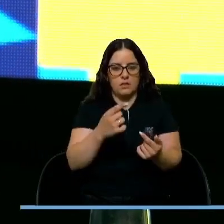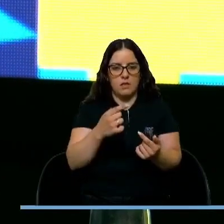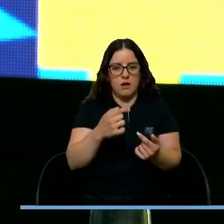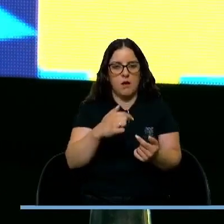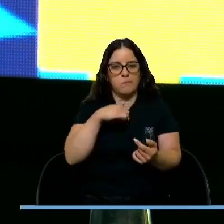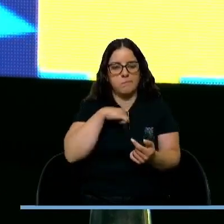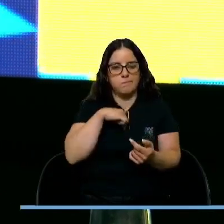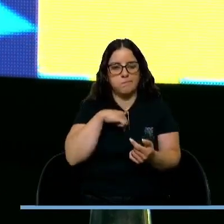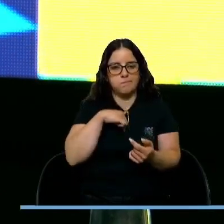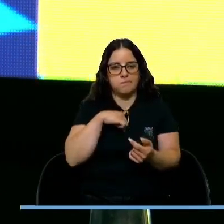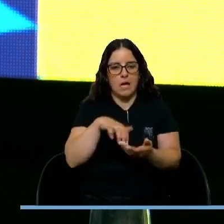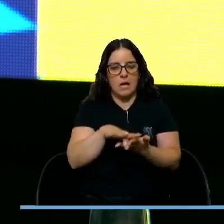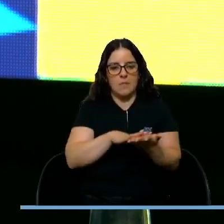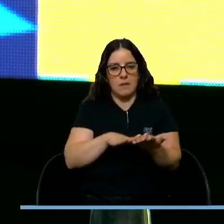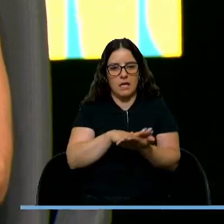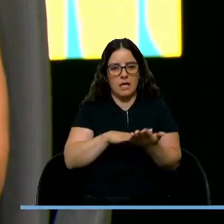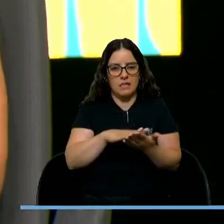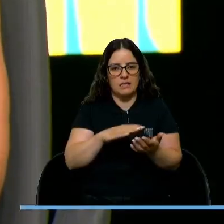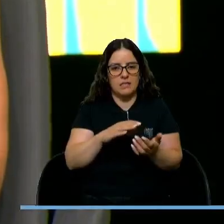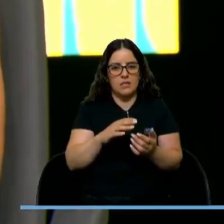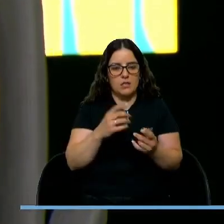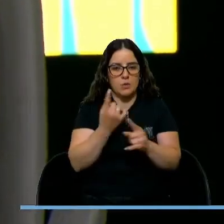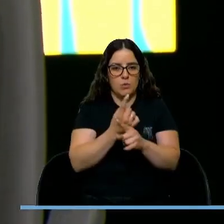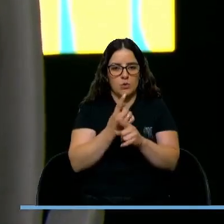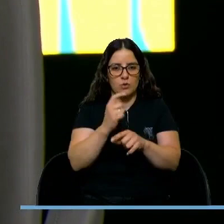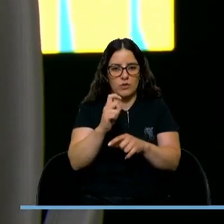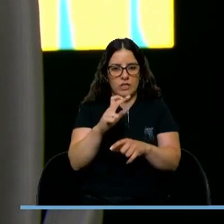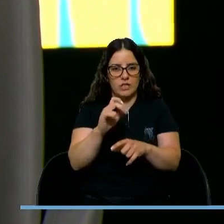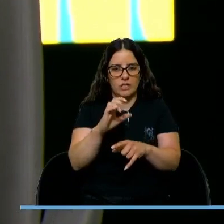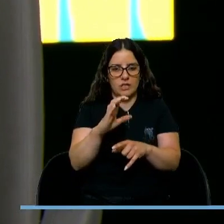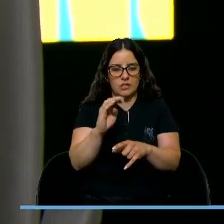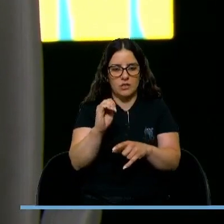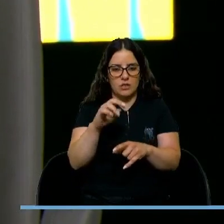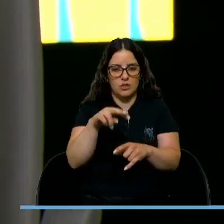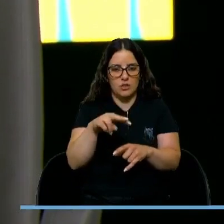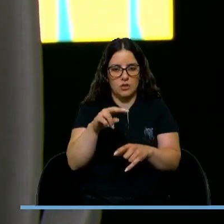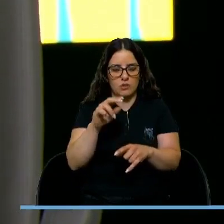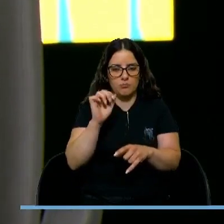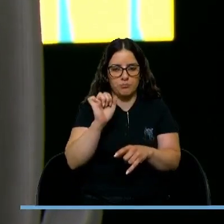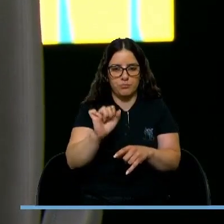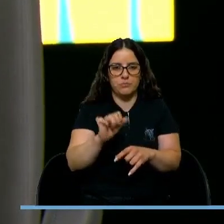products. Nice to hear that. Yes. Danielle.